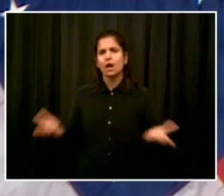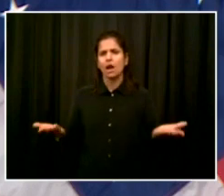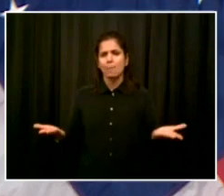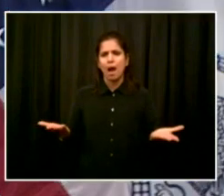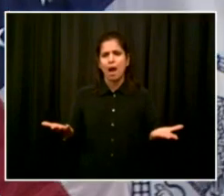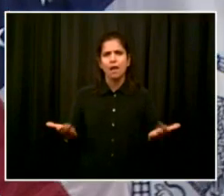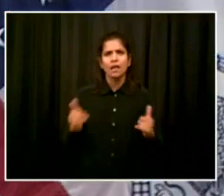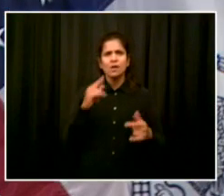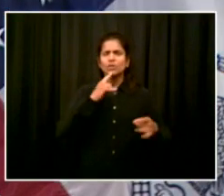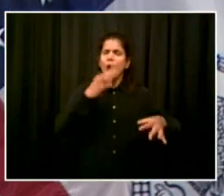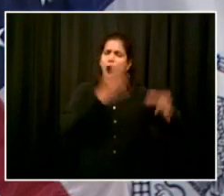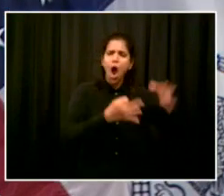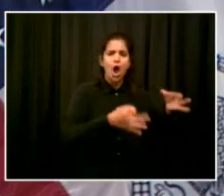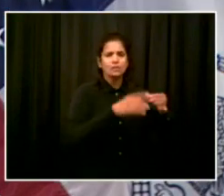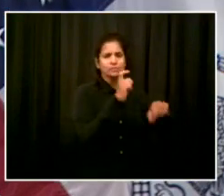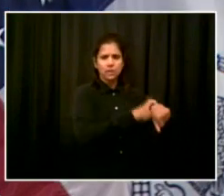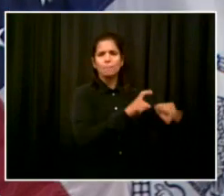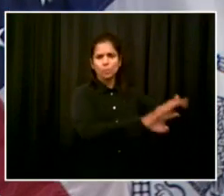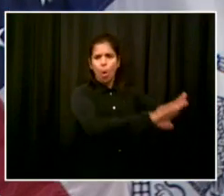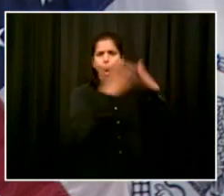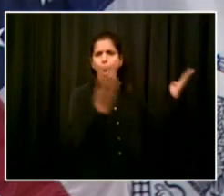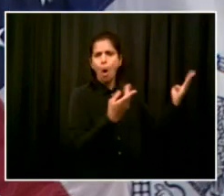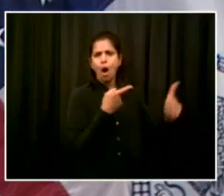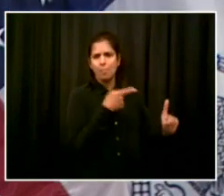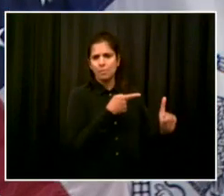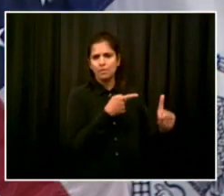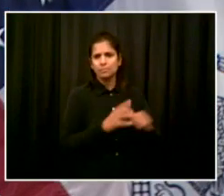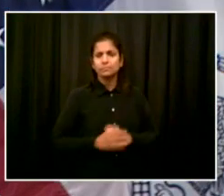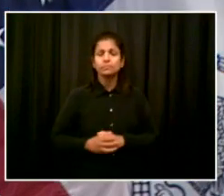ahead. Next, we have Ruvain from Hamodia.